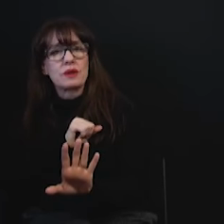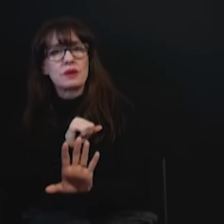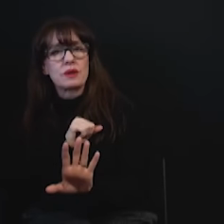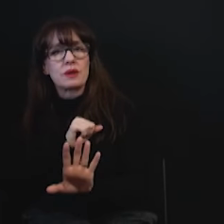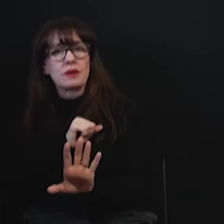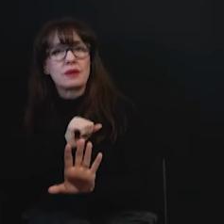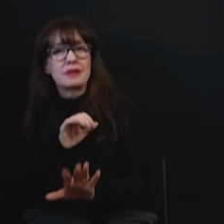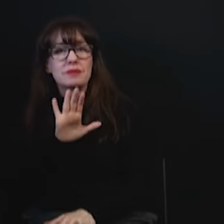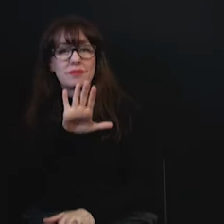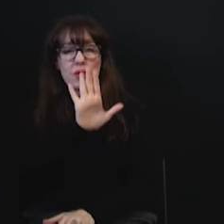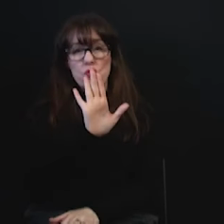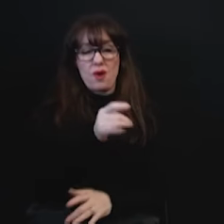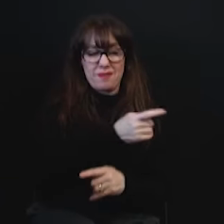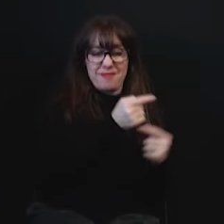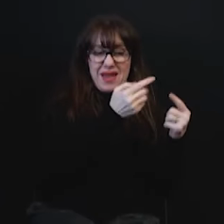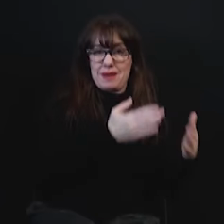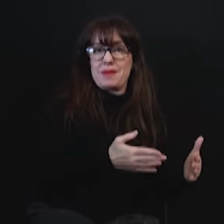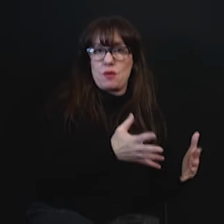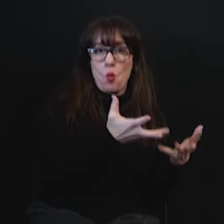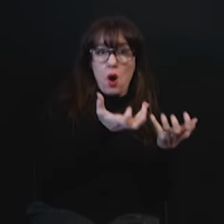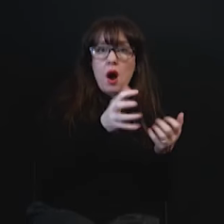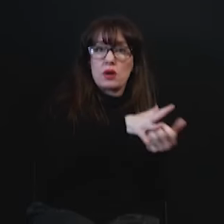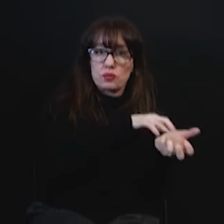but your enemy.